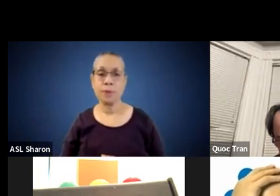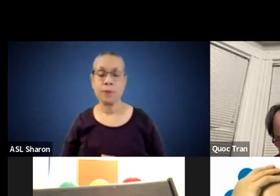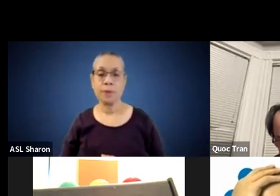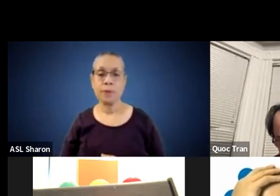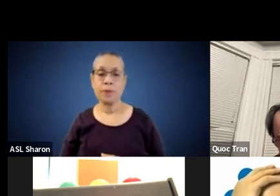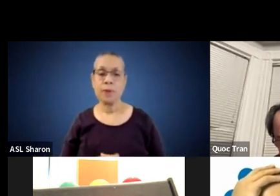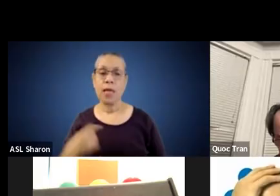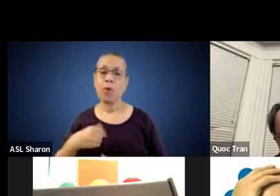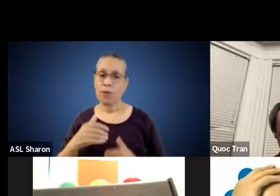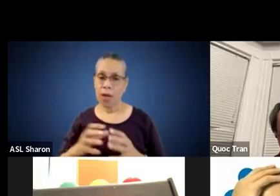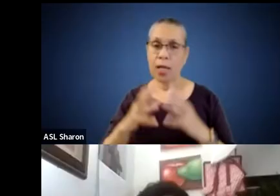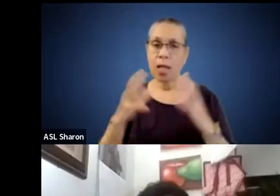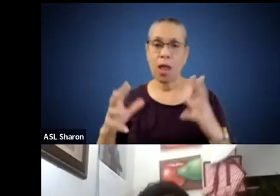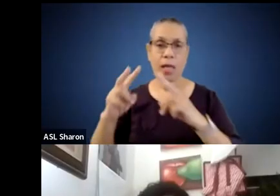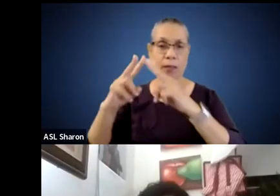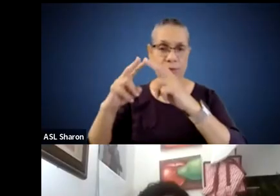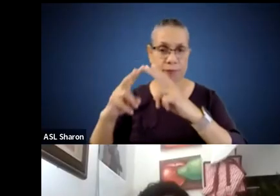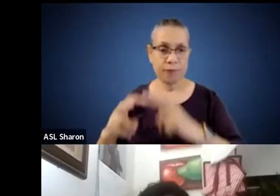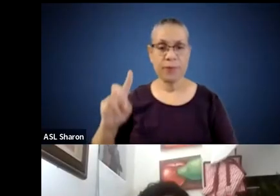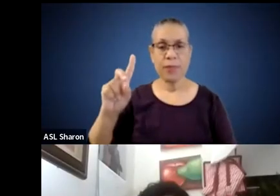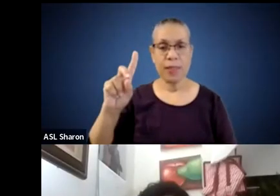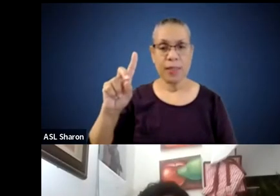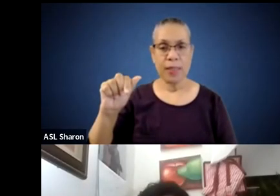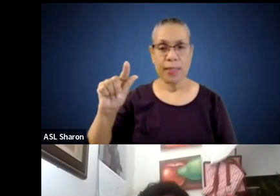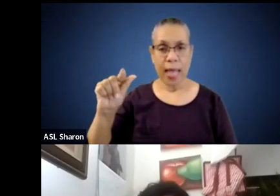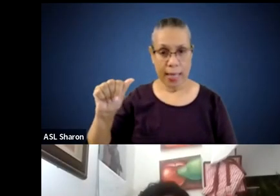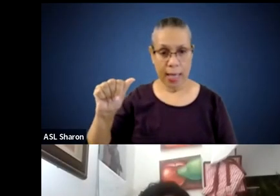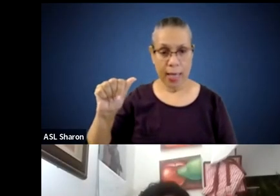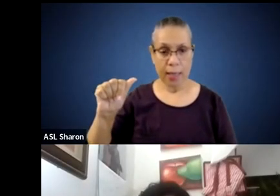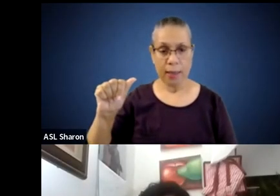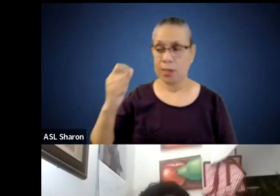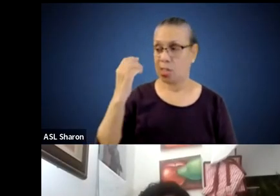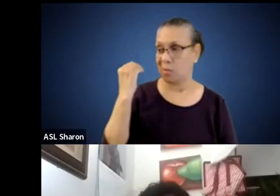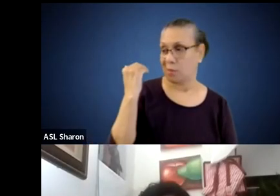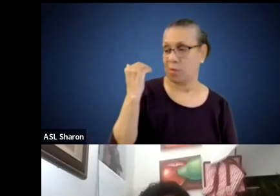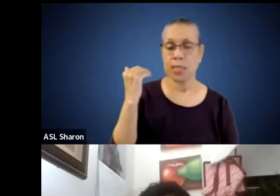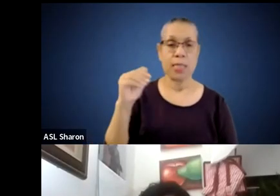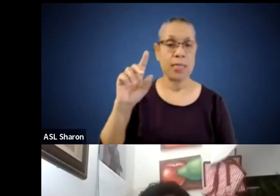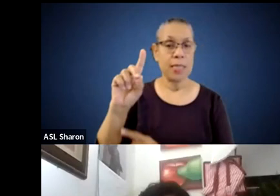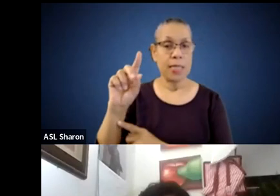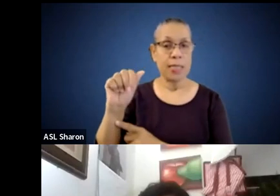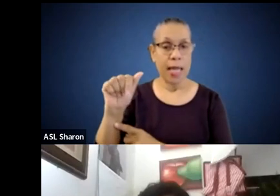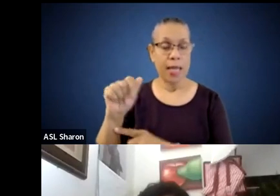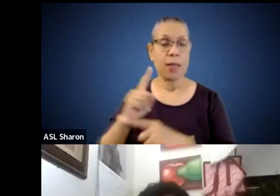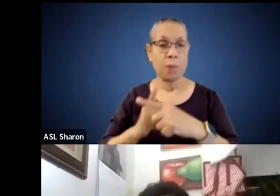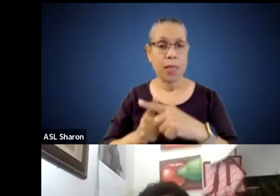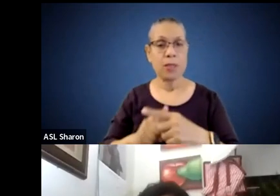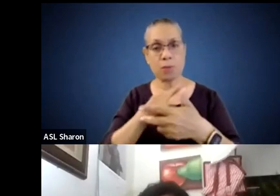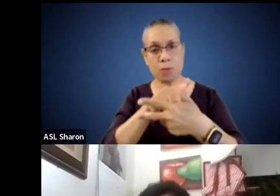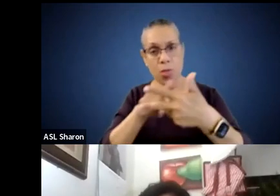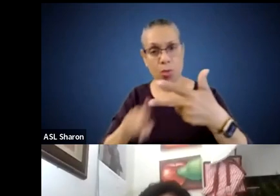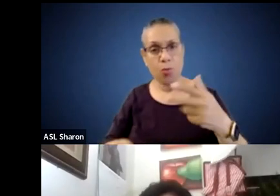our district in the past several months the particularly the data study that we just most recently received but the other three studies and we have